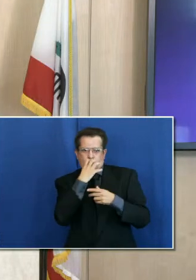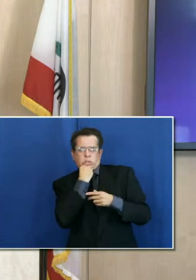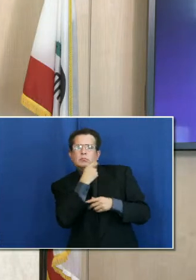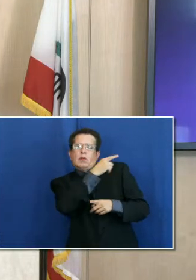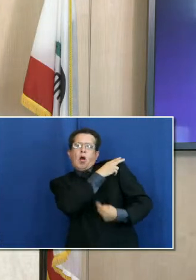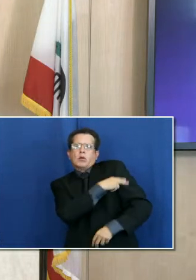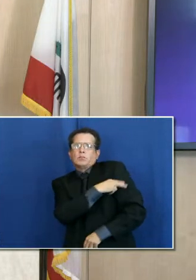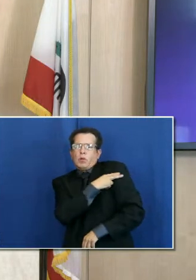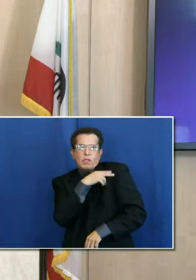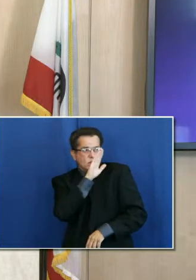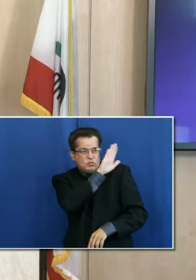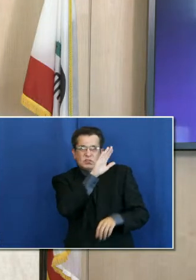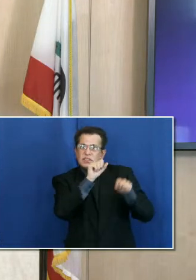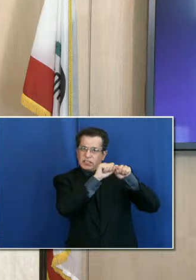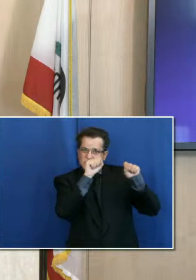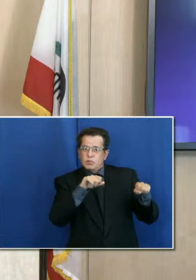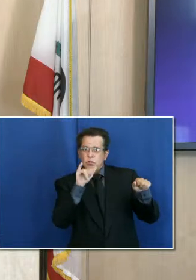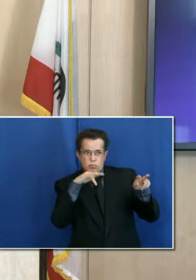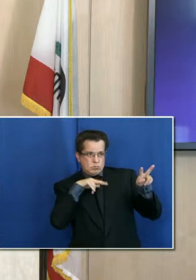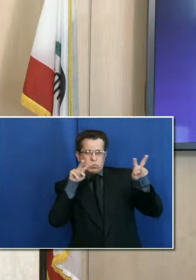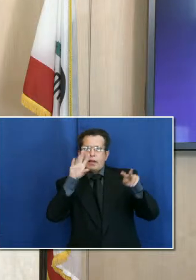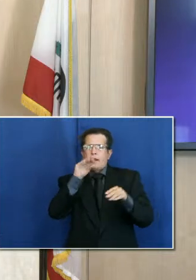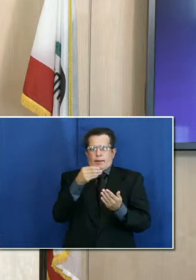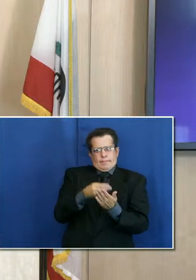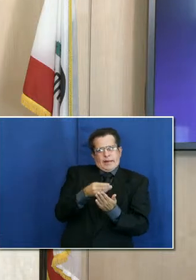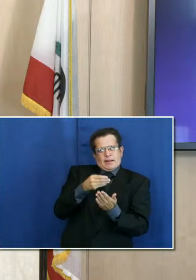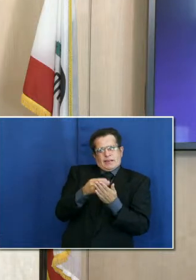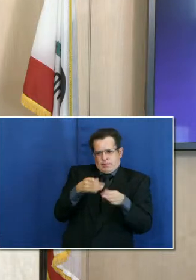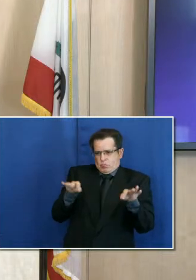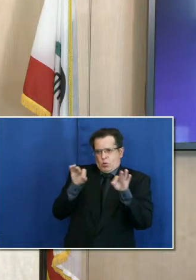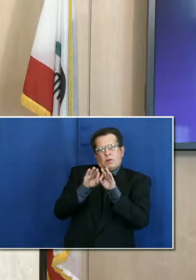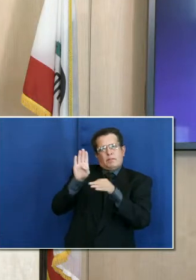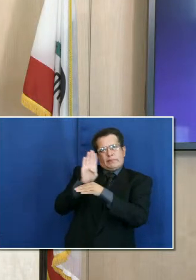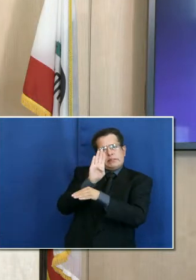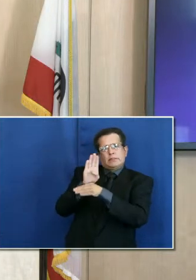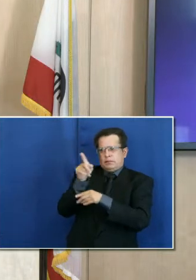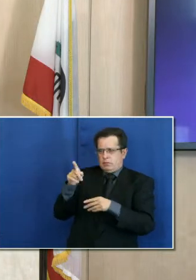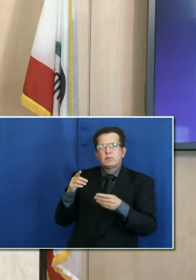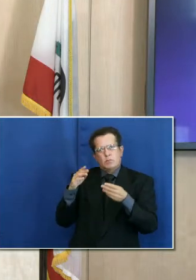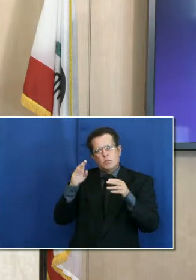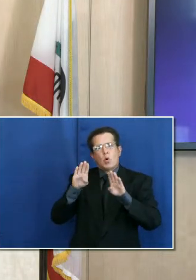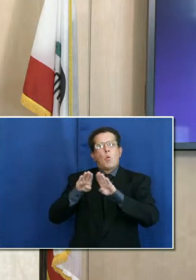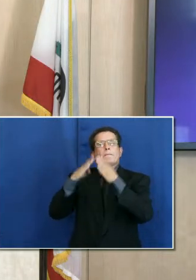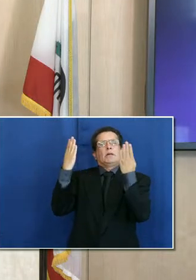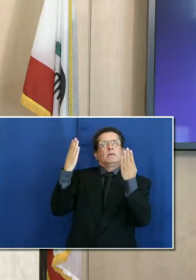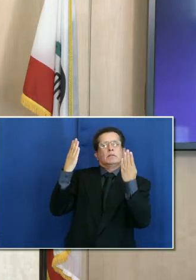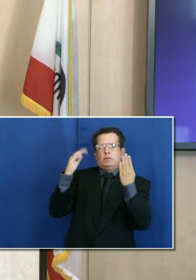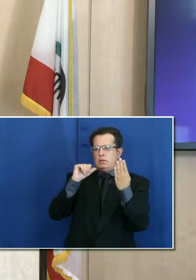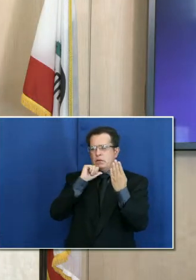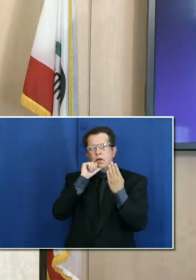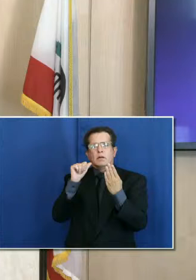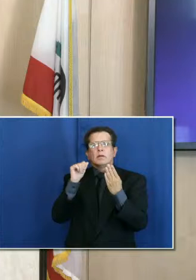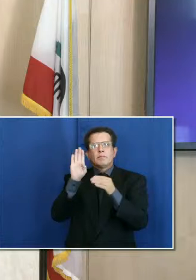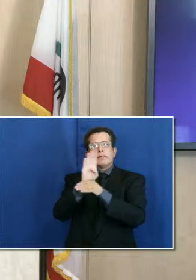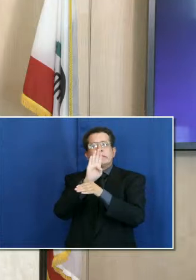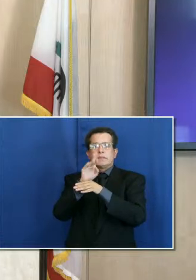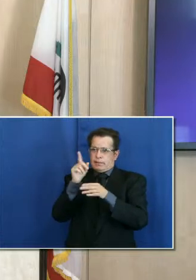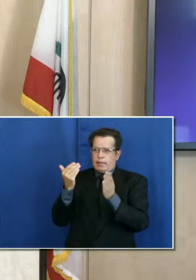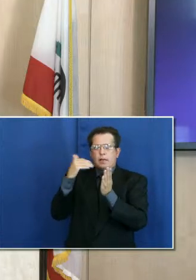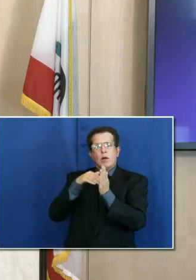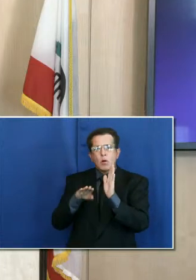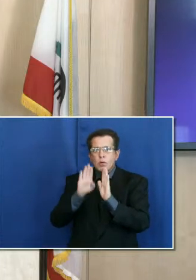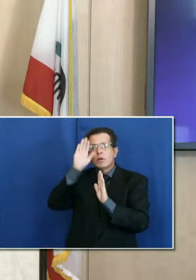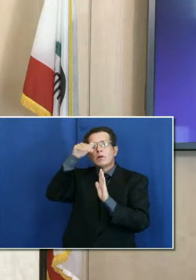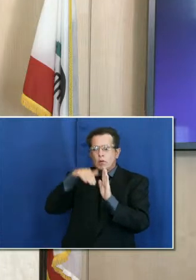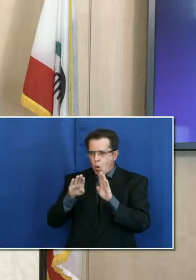also the most important thing economically, to ensure that we have a smooth and steady recovery, that we aren't having businesses go through the hurdle